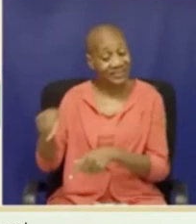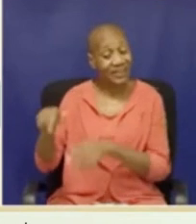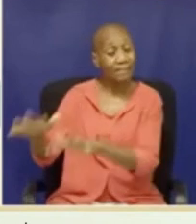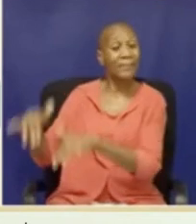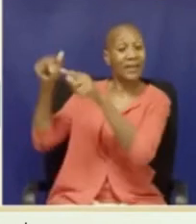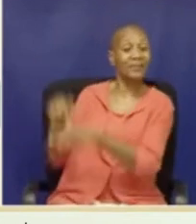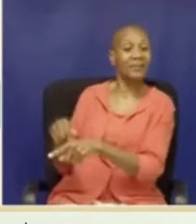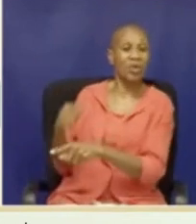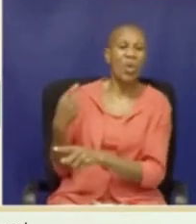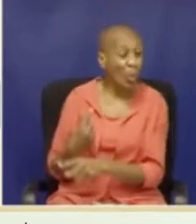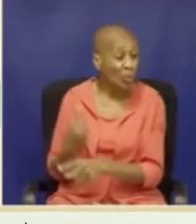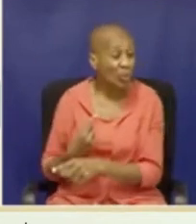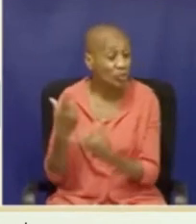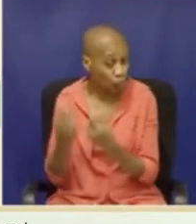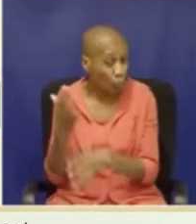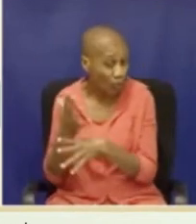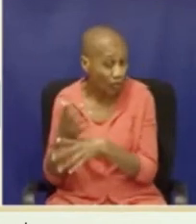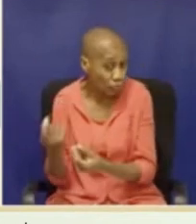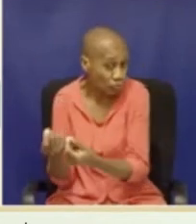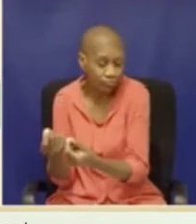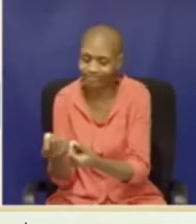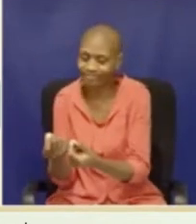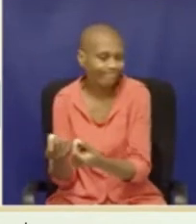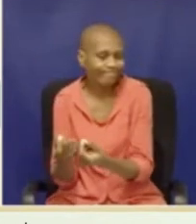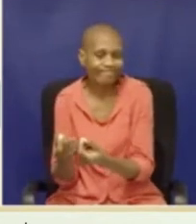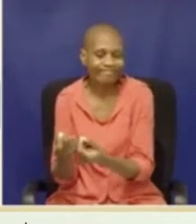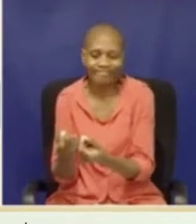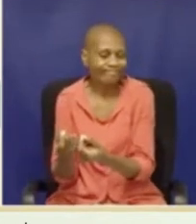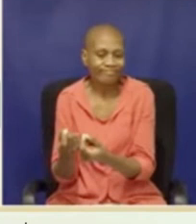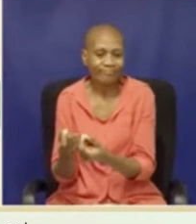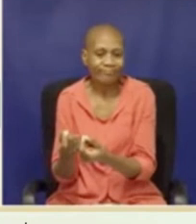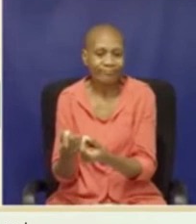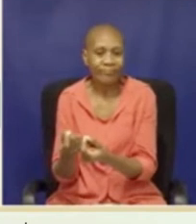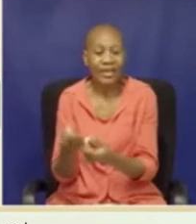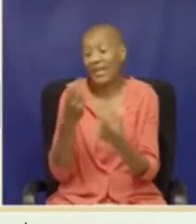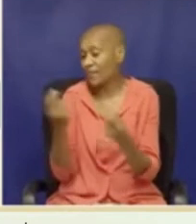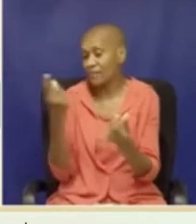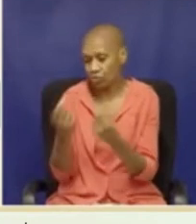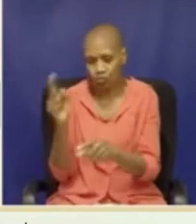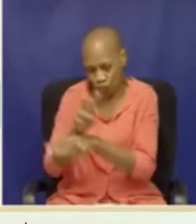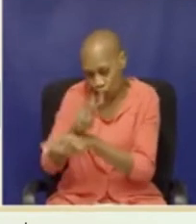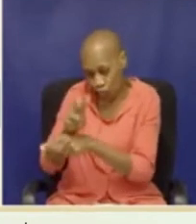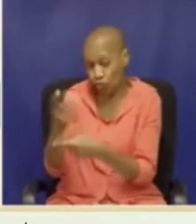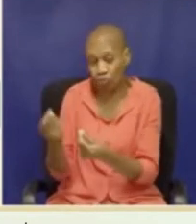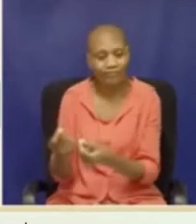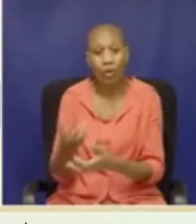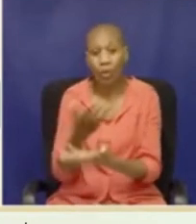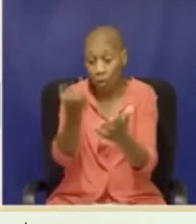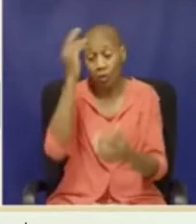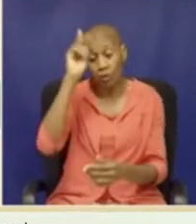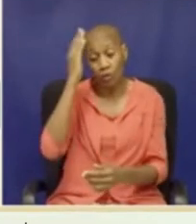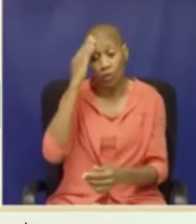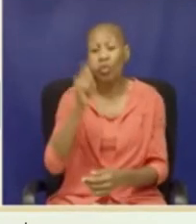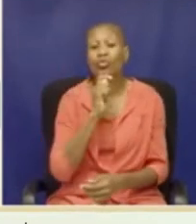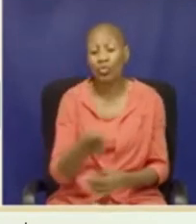democracy, but Parliament has not always done its job well of accountability and oversight. We